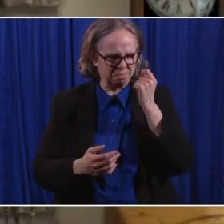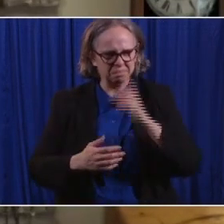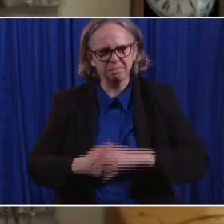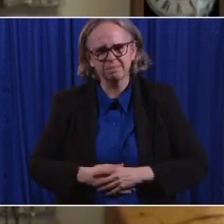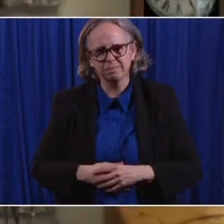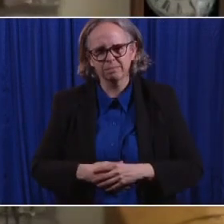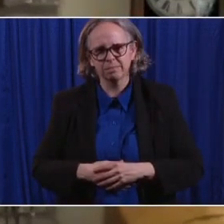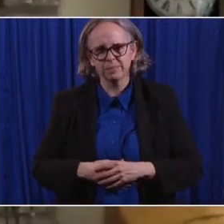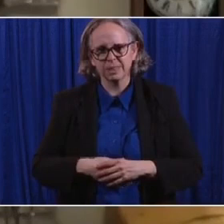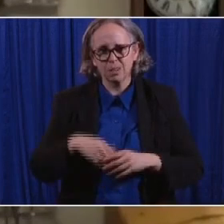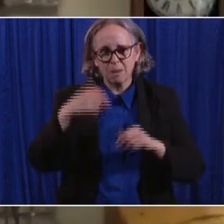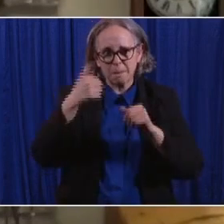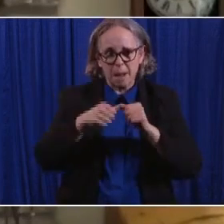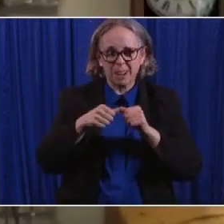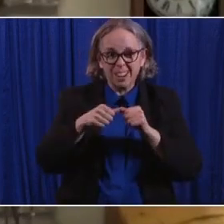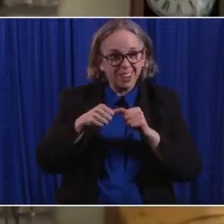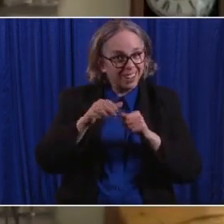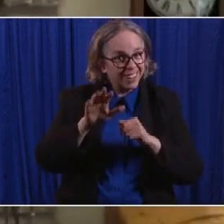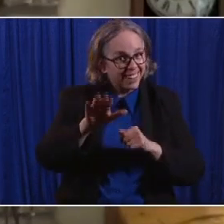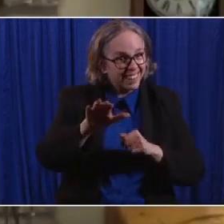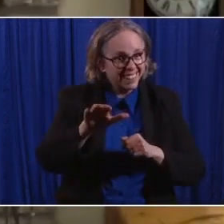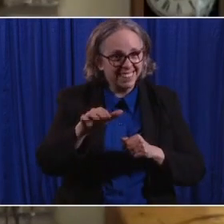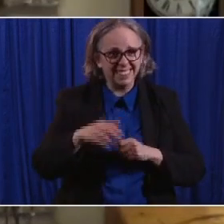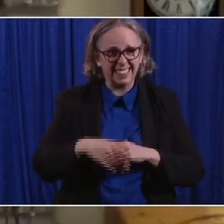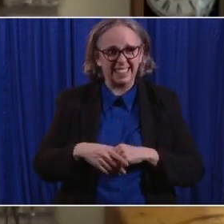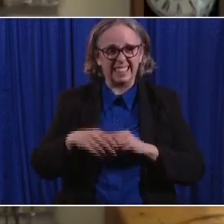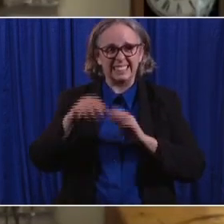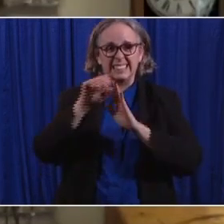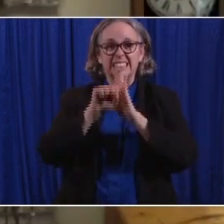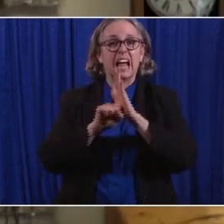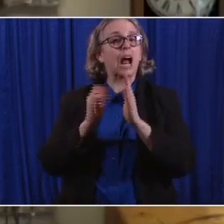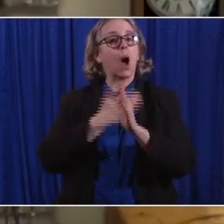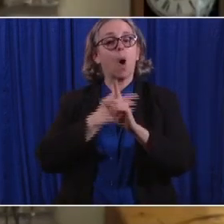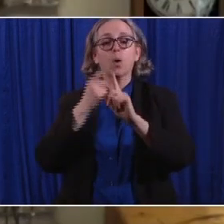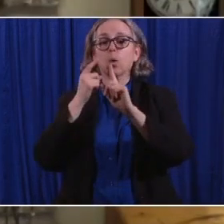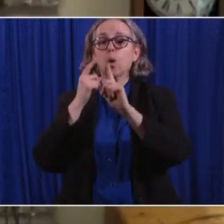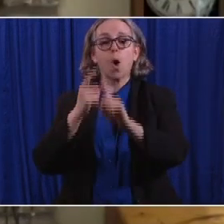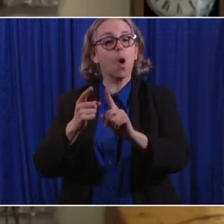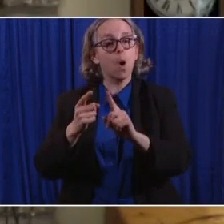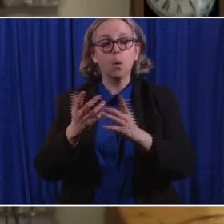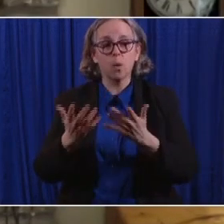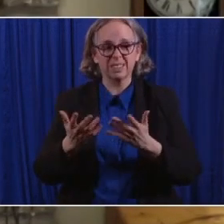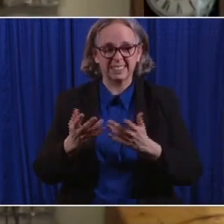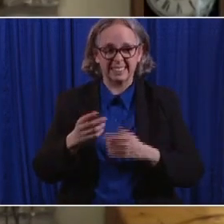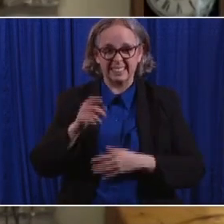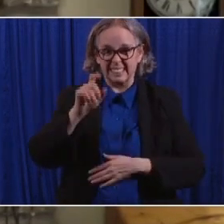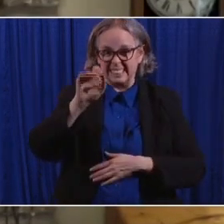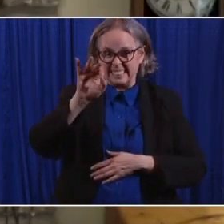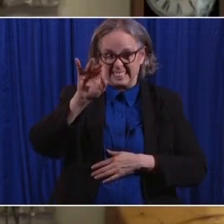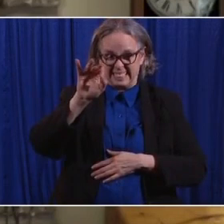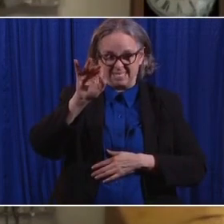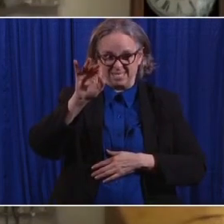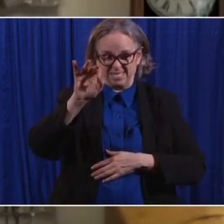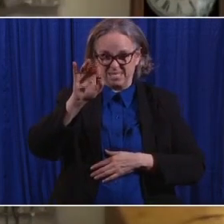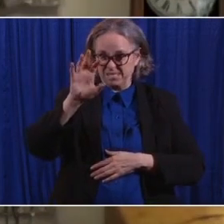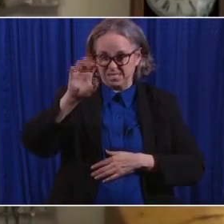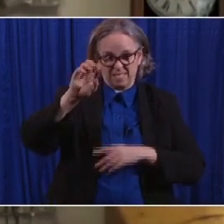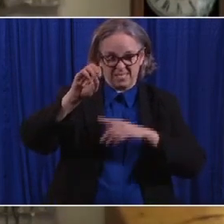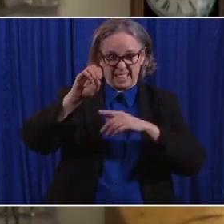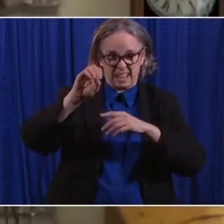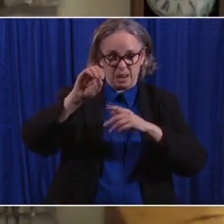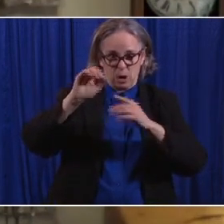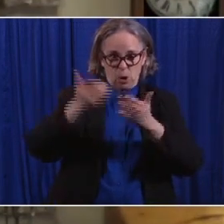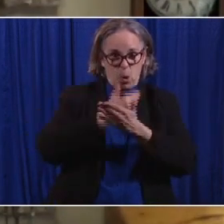state goal. If we can get statewide below 50, then we'll be able to take off the